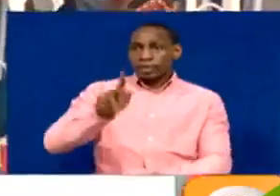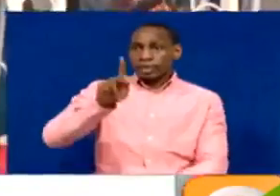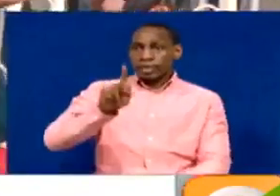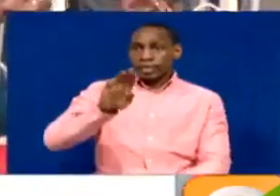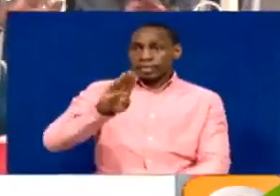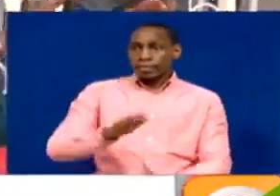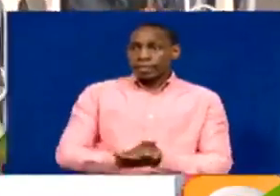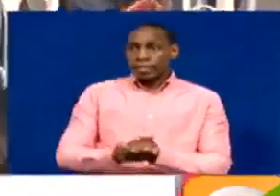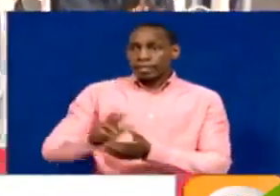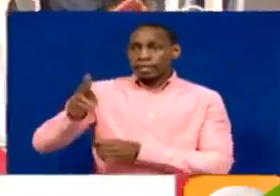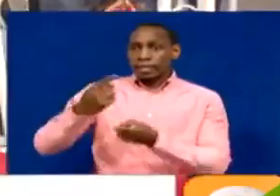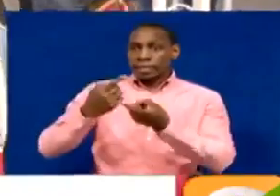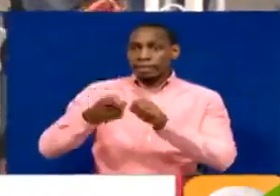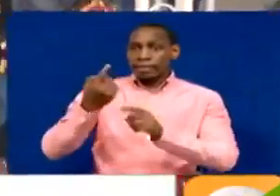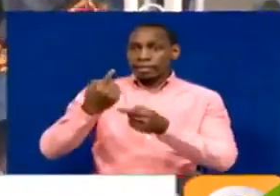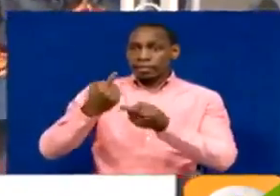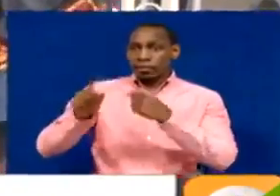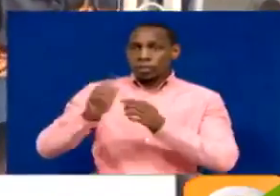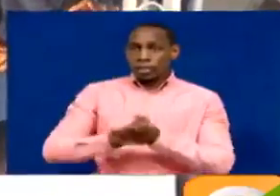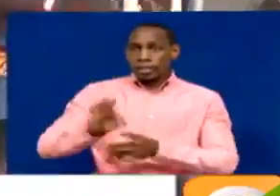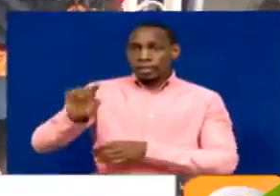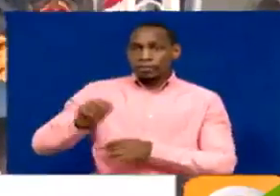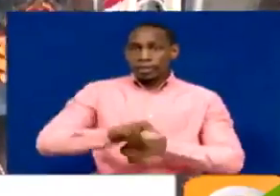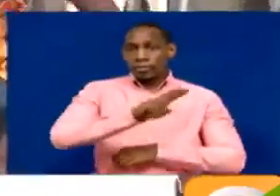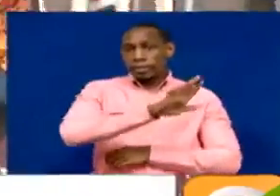KCB. Moranzu bagged their first win of the day, beating Spain